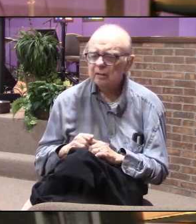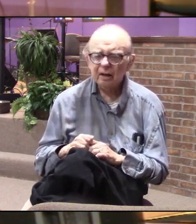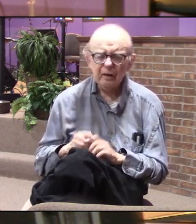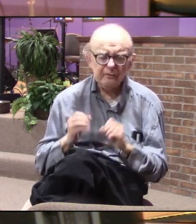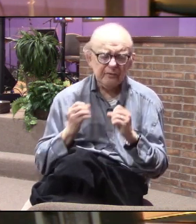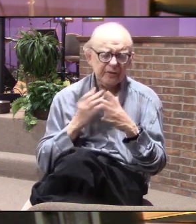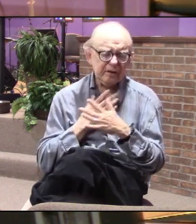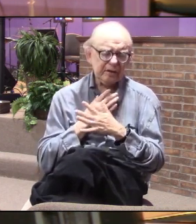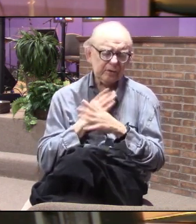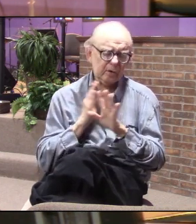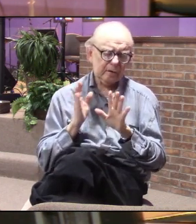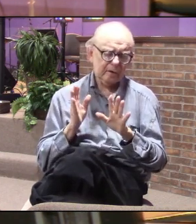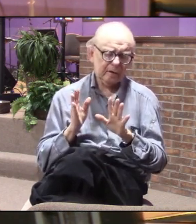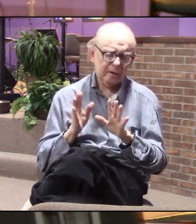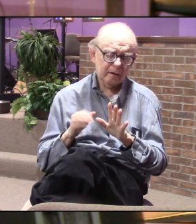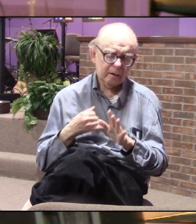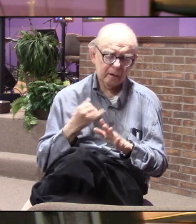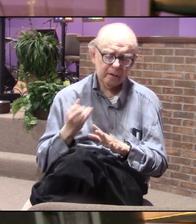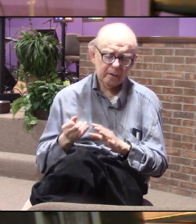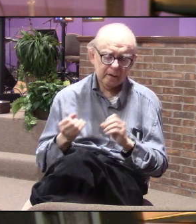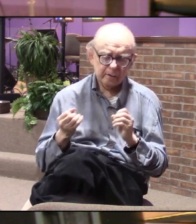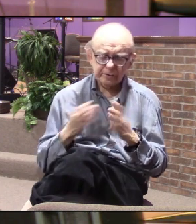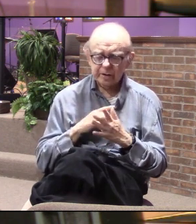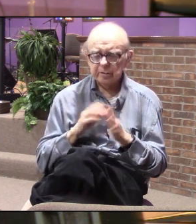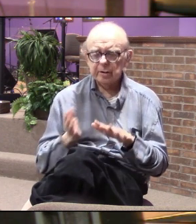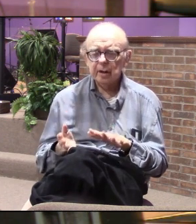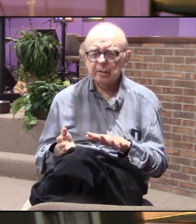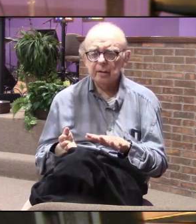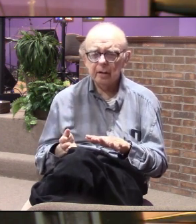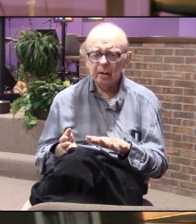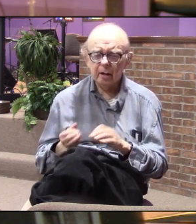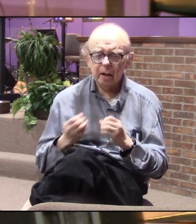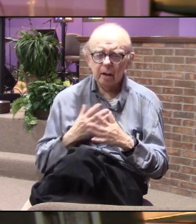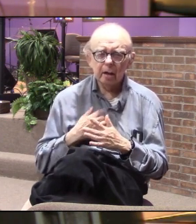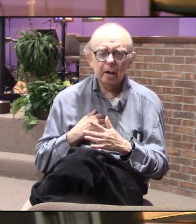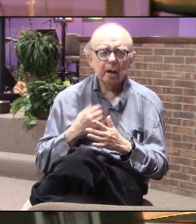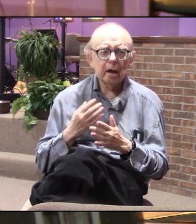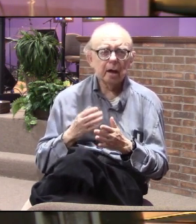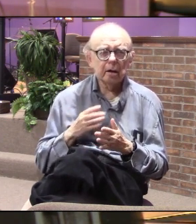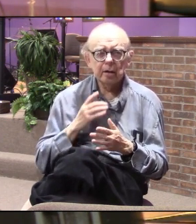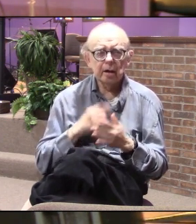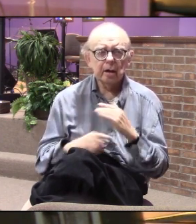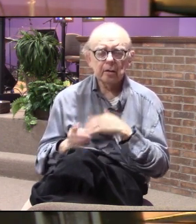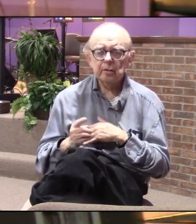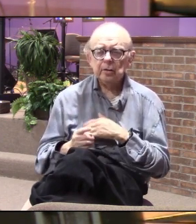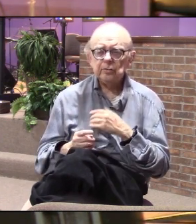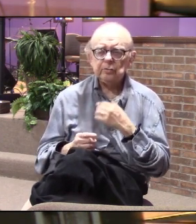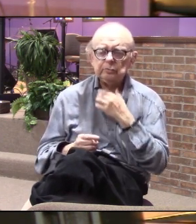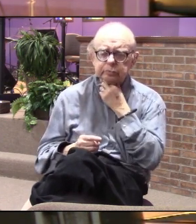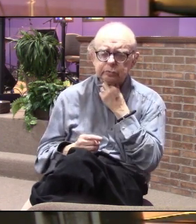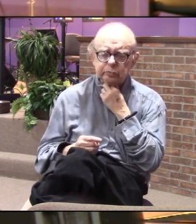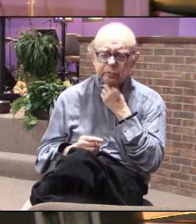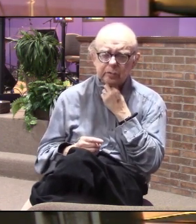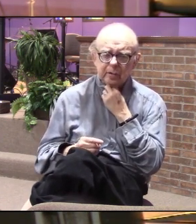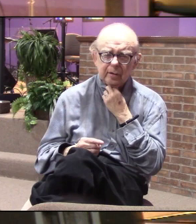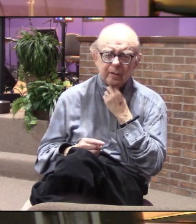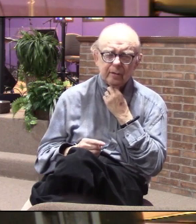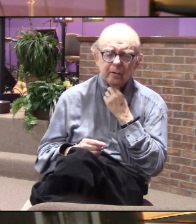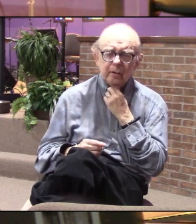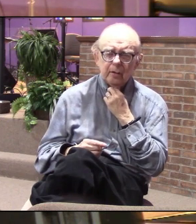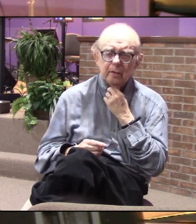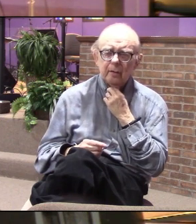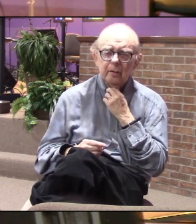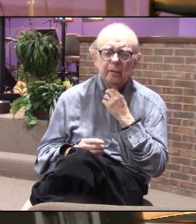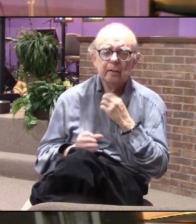fear. Jonah said I was scared to death, afraid I was drowning with water choking me and seaweed wrapped